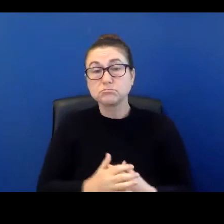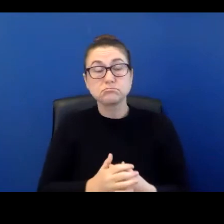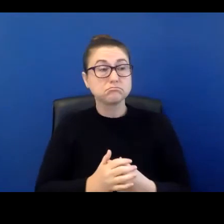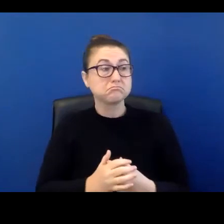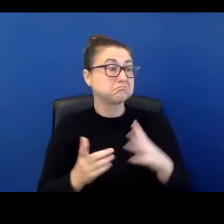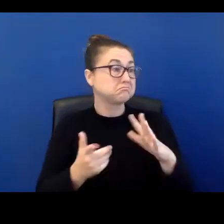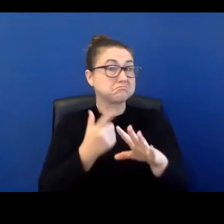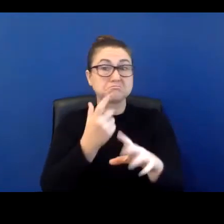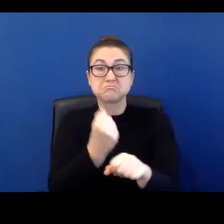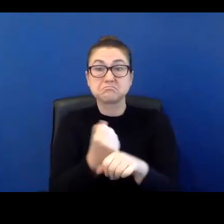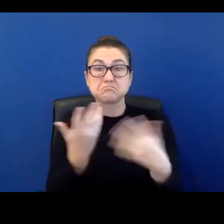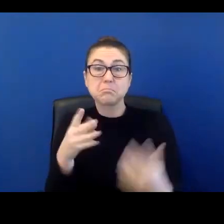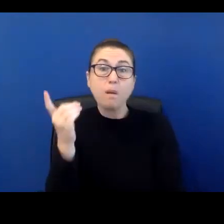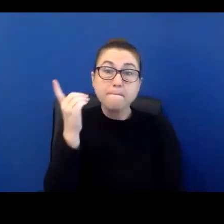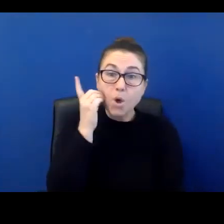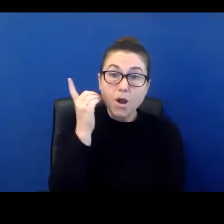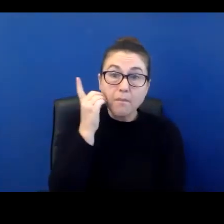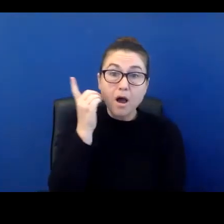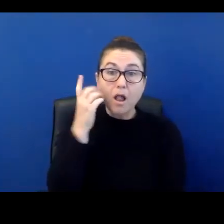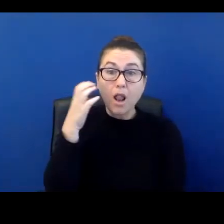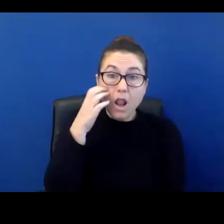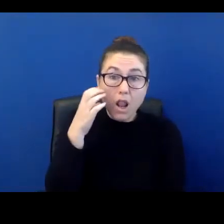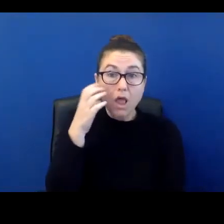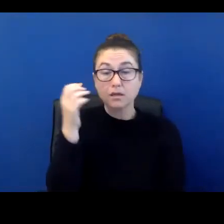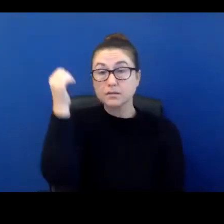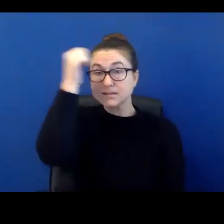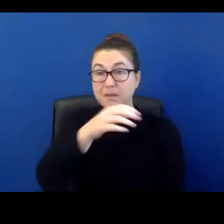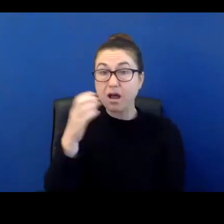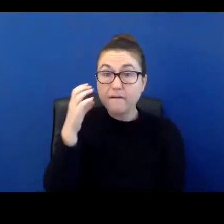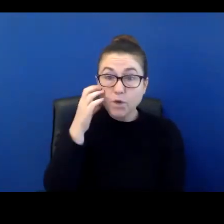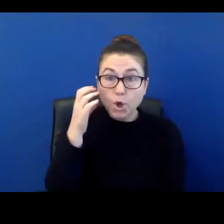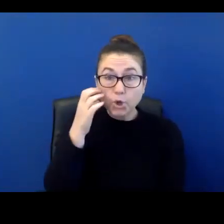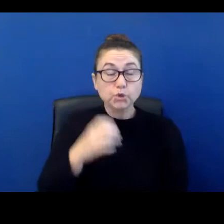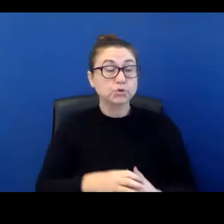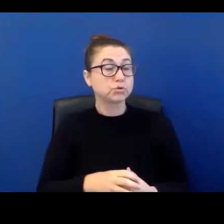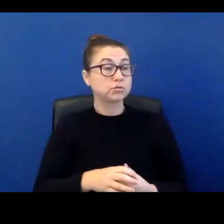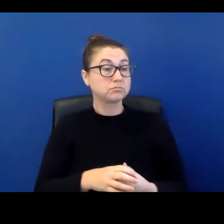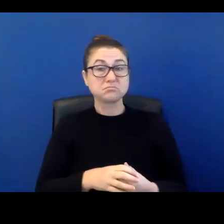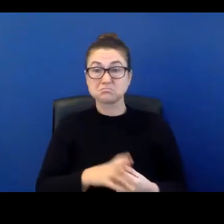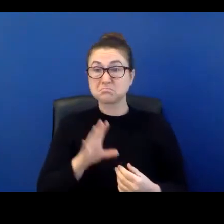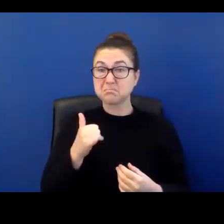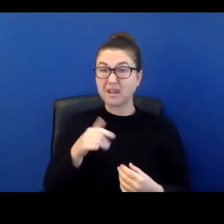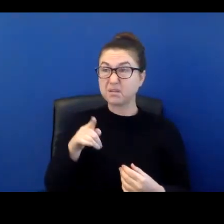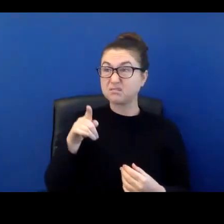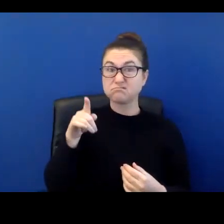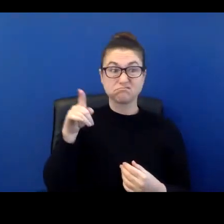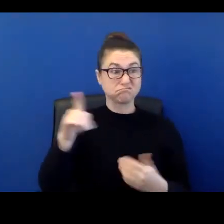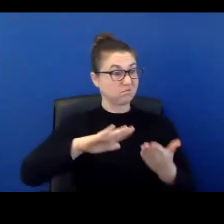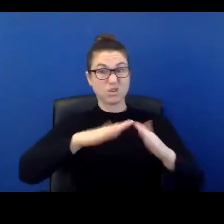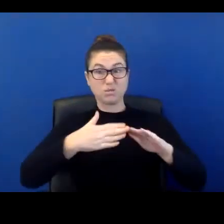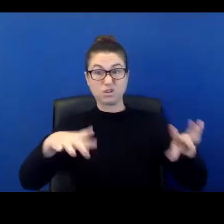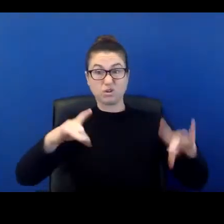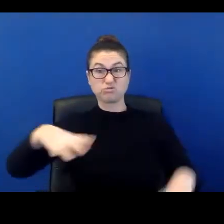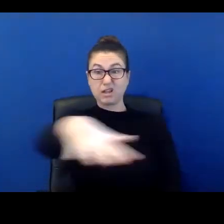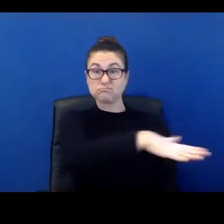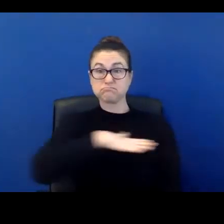A product like a mobile phone or a smartphone that may be used by the whole community